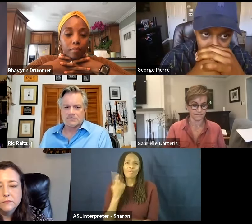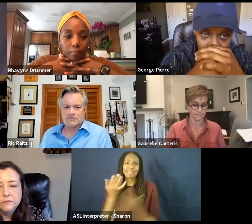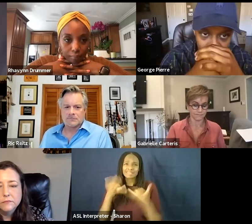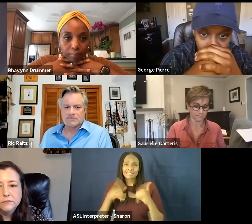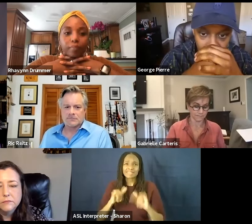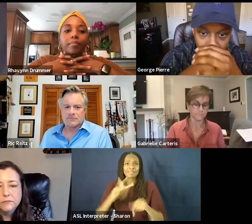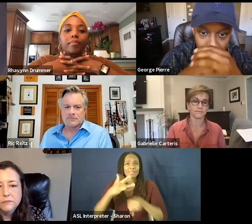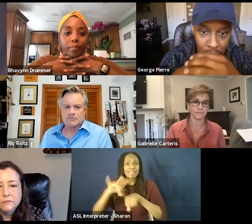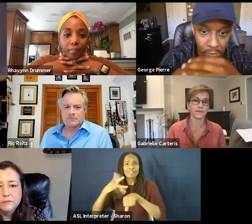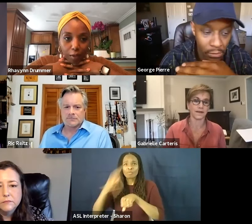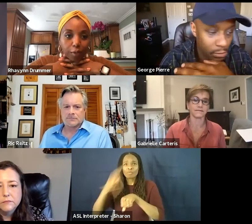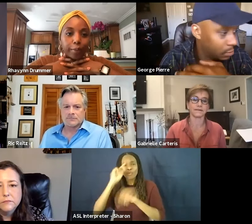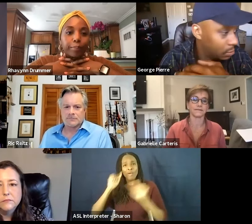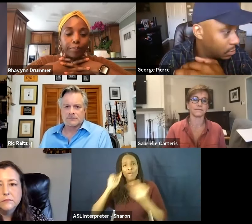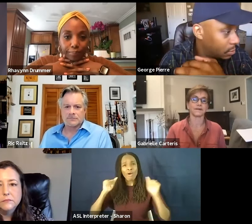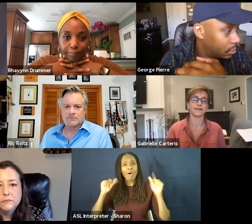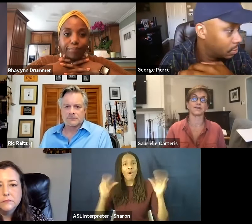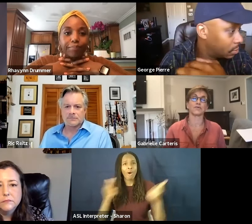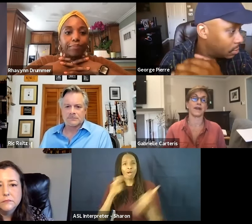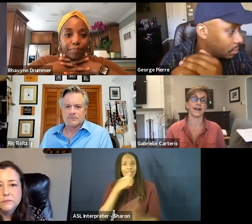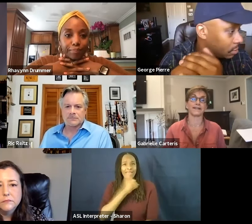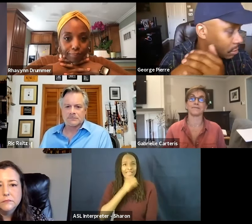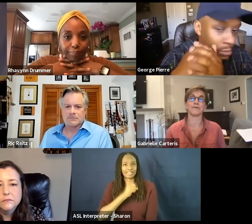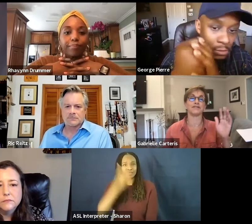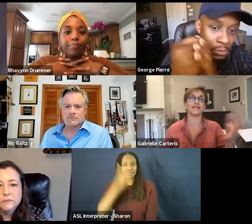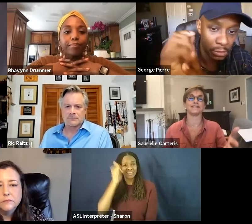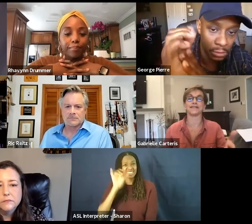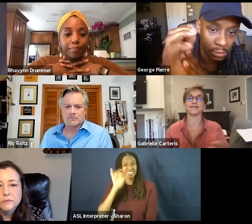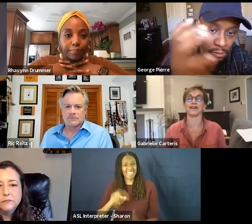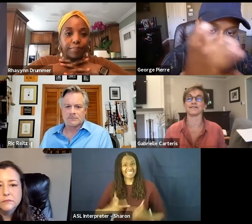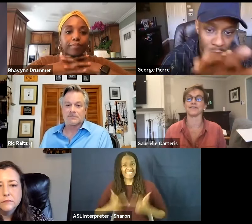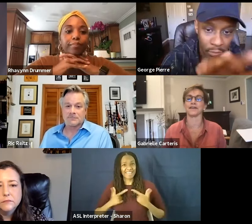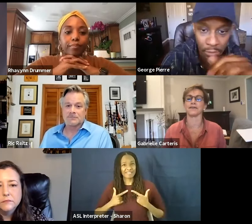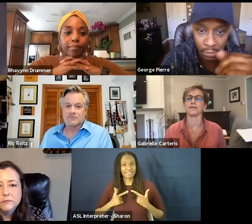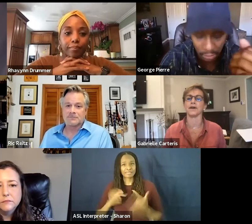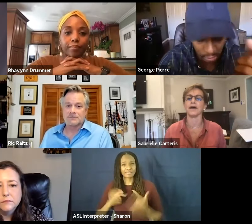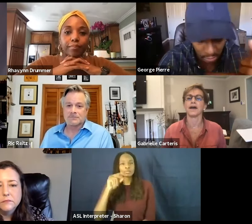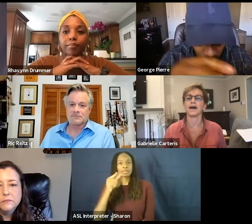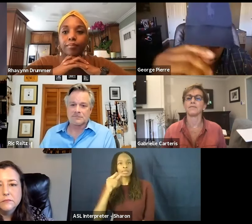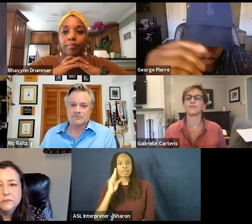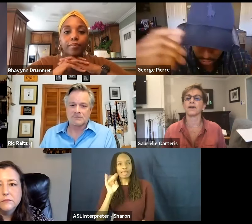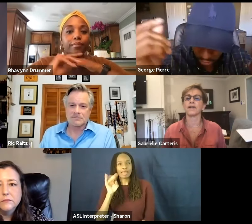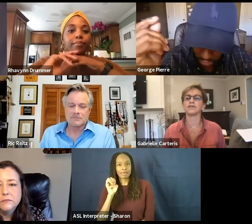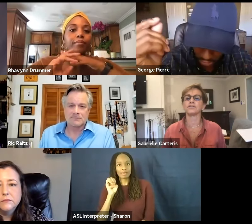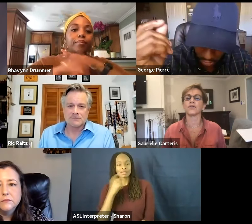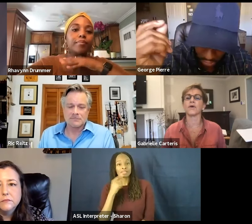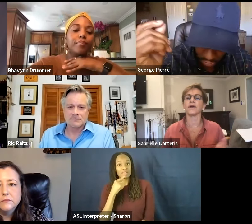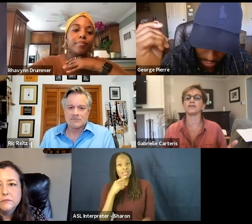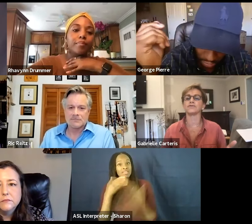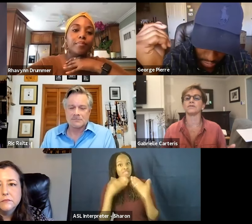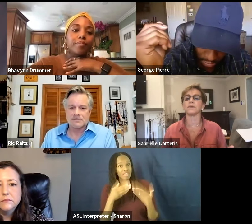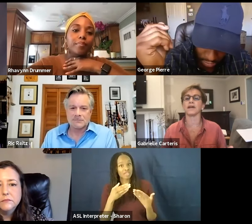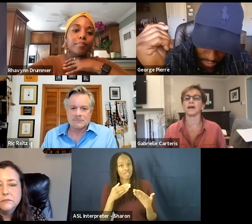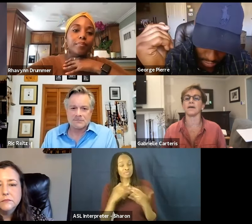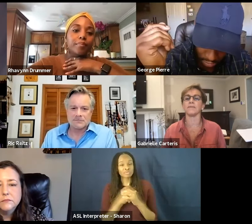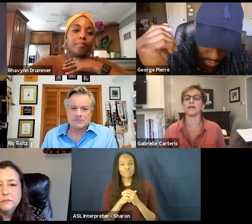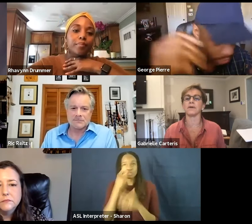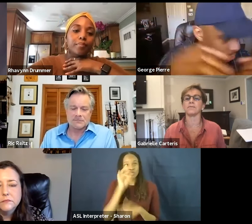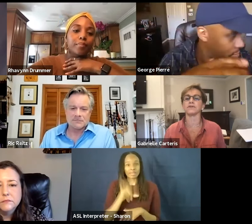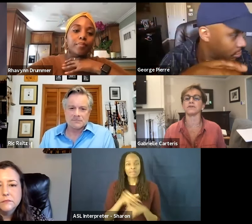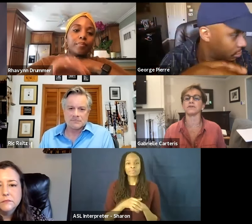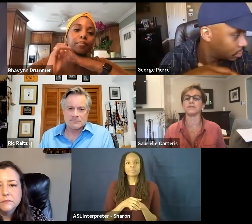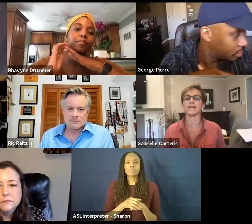that's life. Yeah, that's great. I think members needed to hear that. So thank you. Though our industry is picking up,